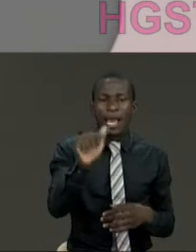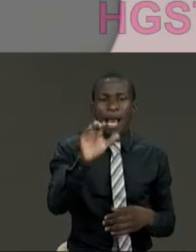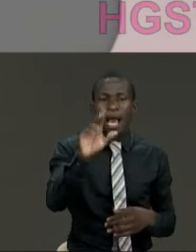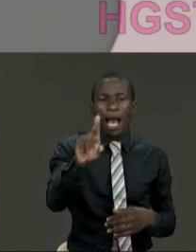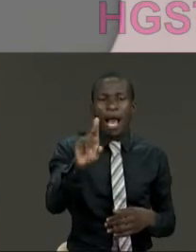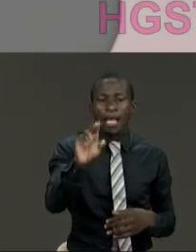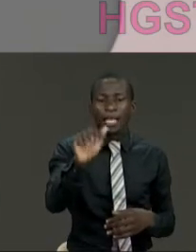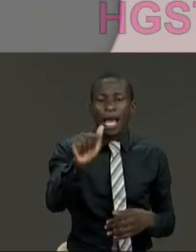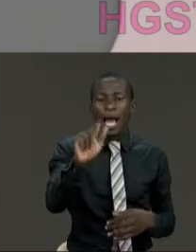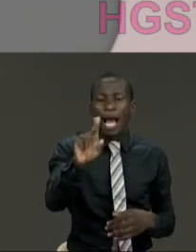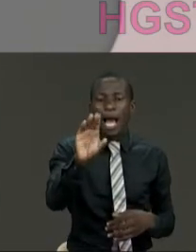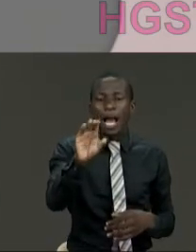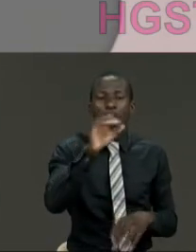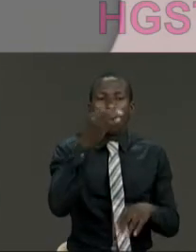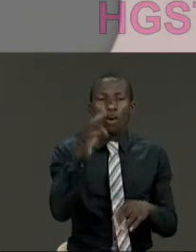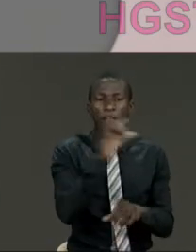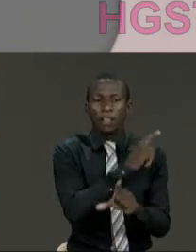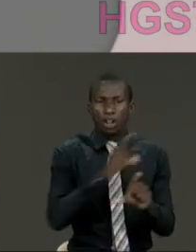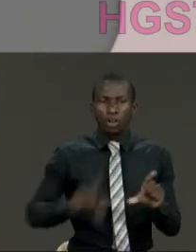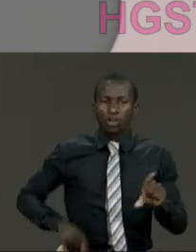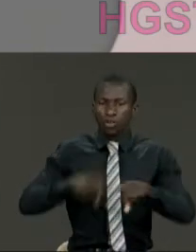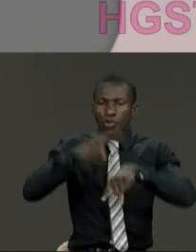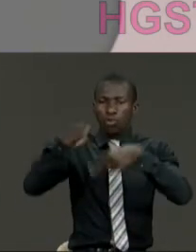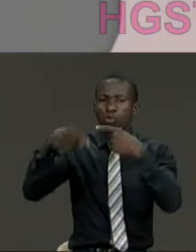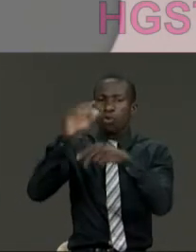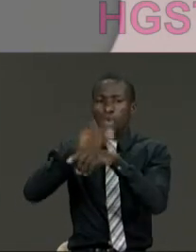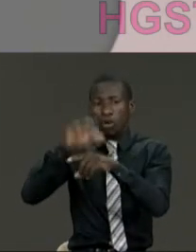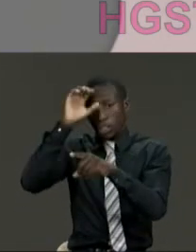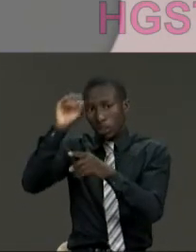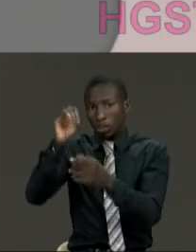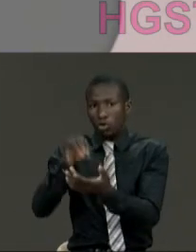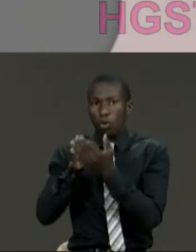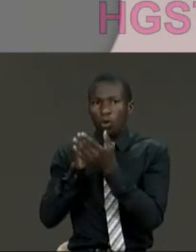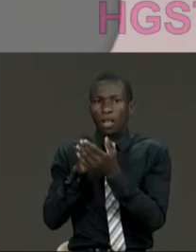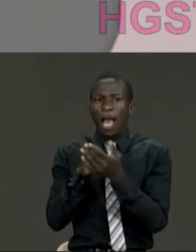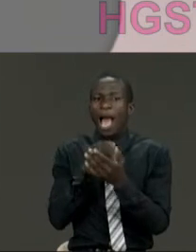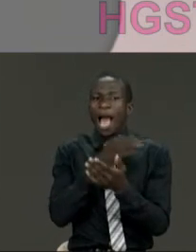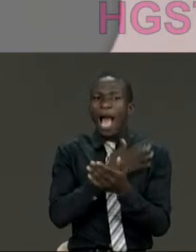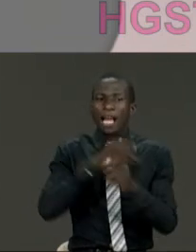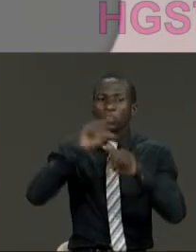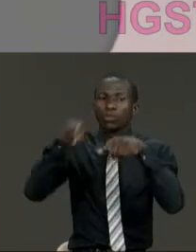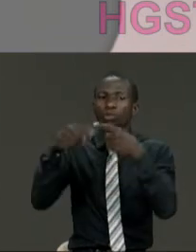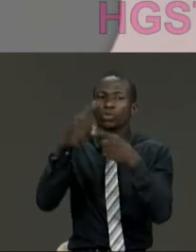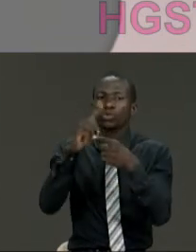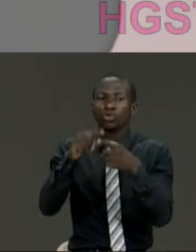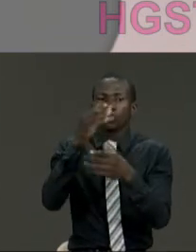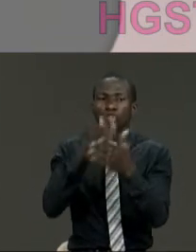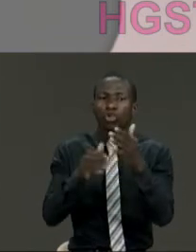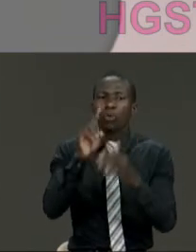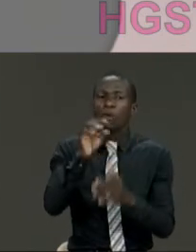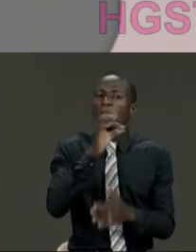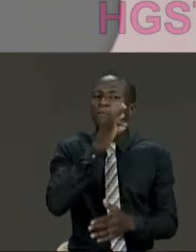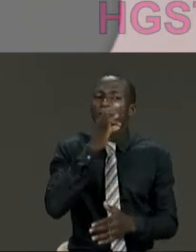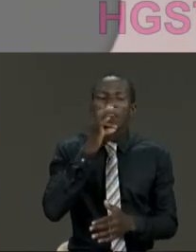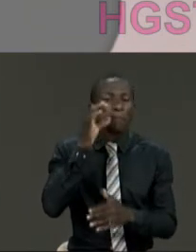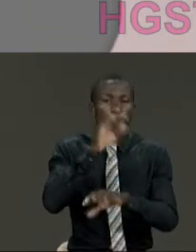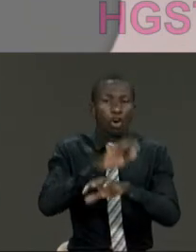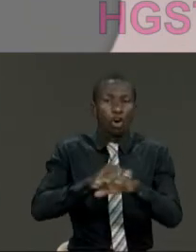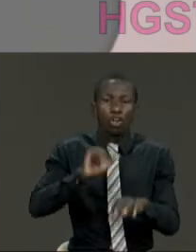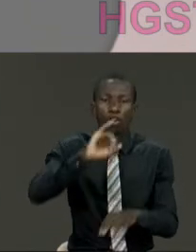the ark of the Lord went on its own and got to the farm of somebody called Joshua.